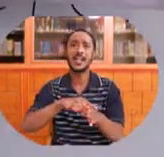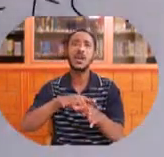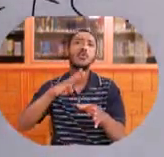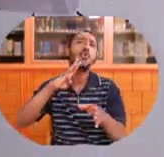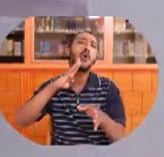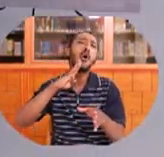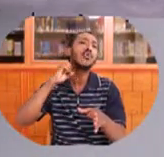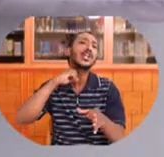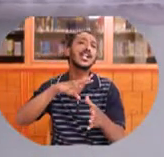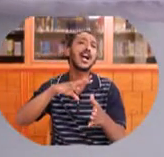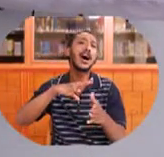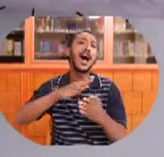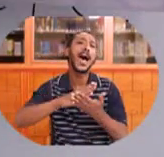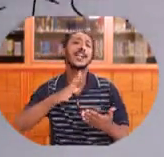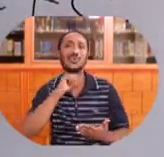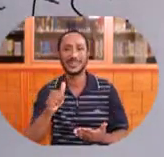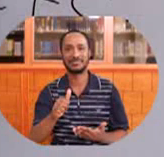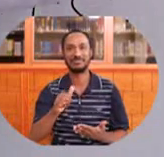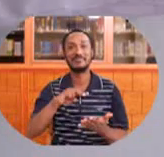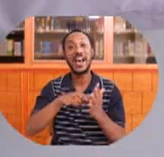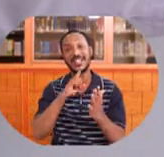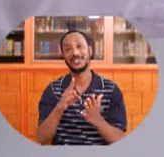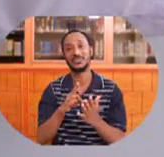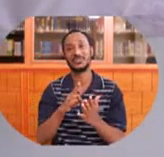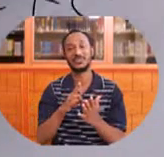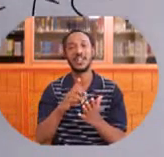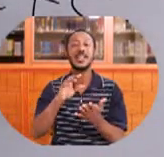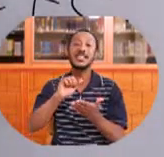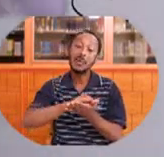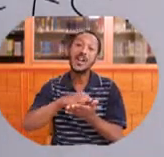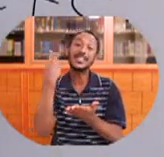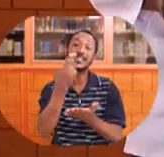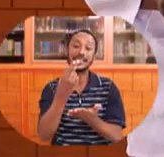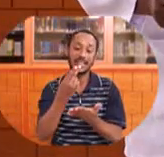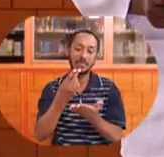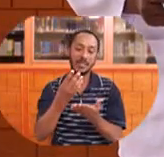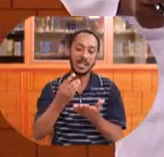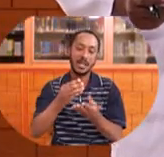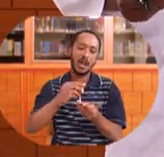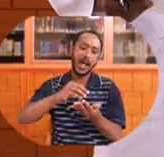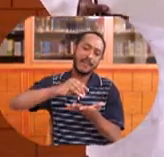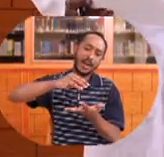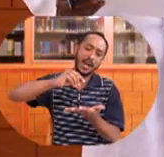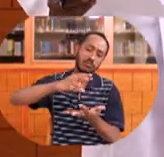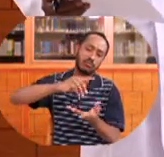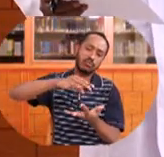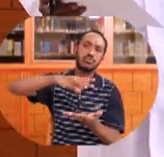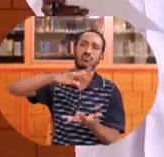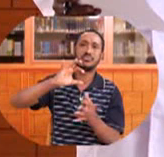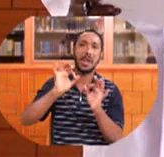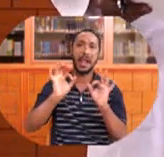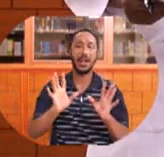The ability of water to form laser readily